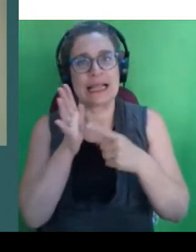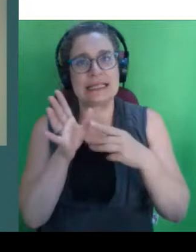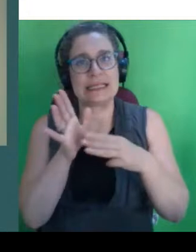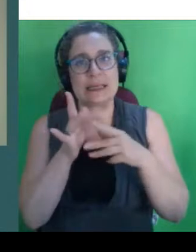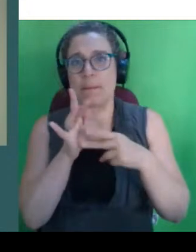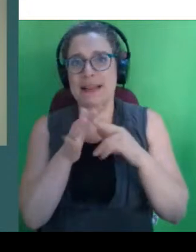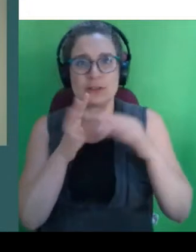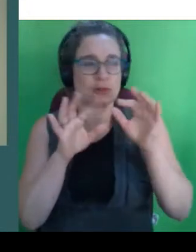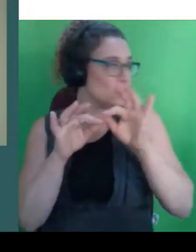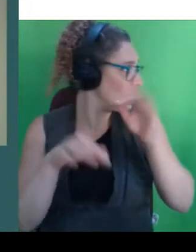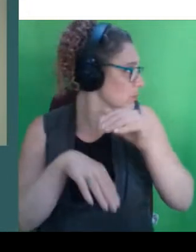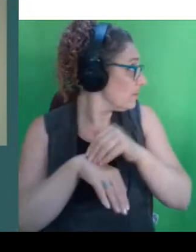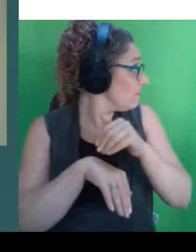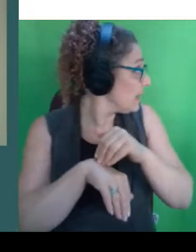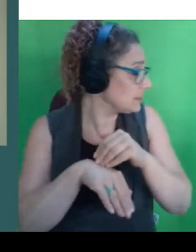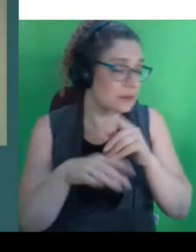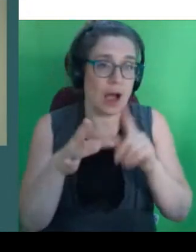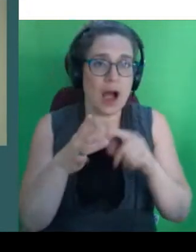They